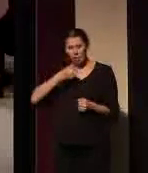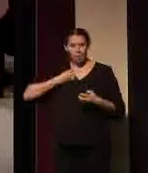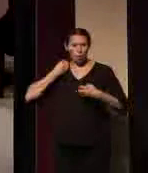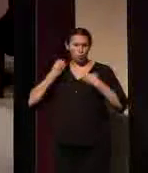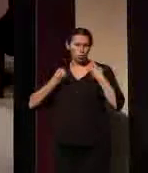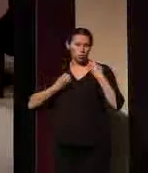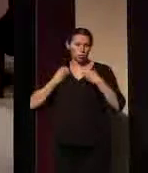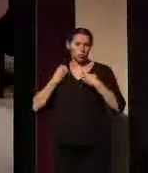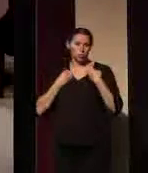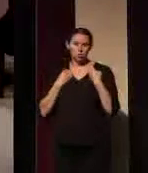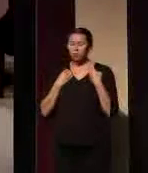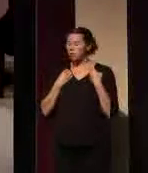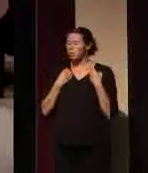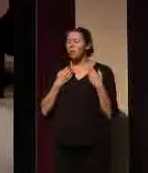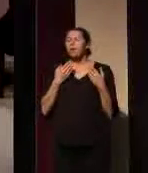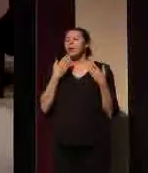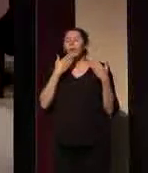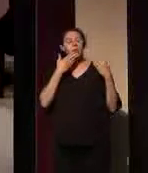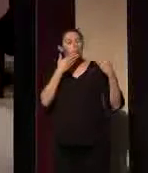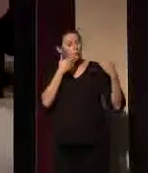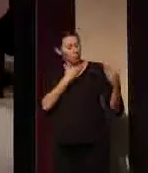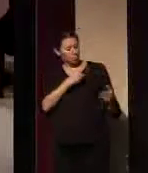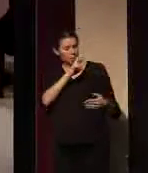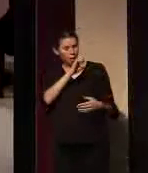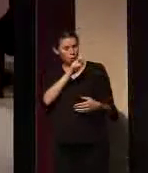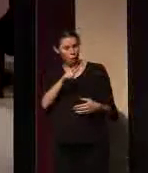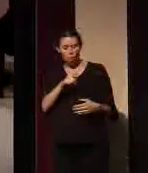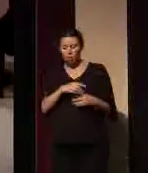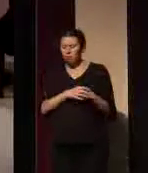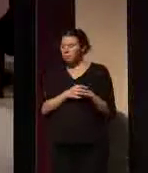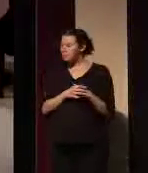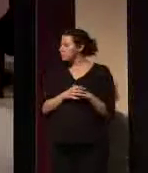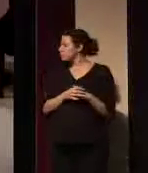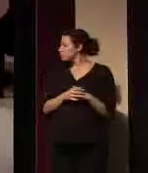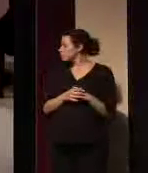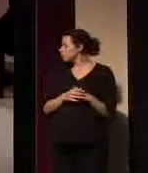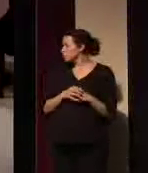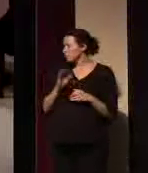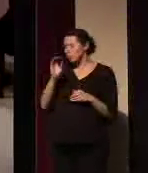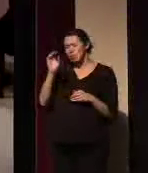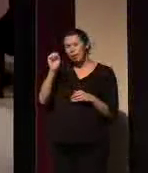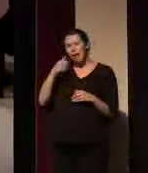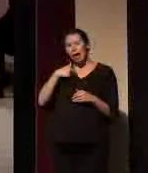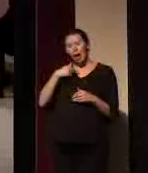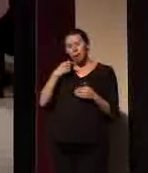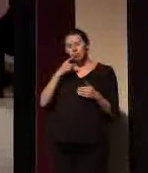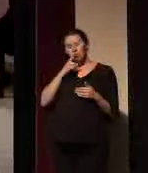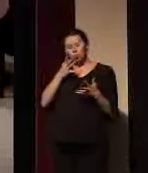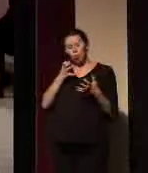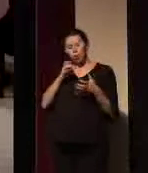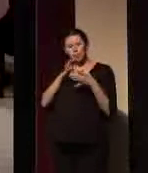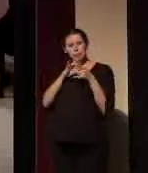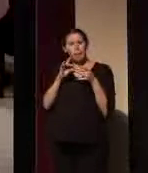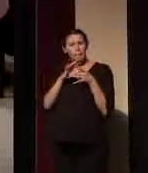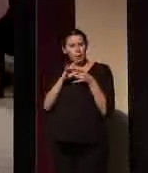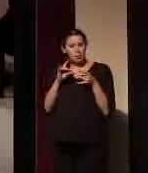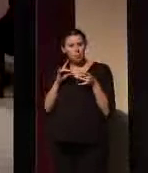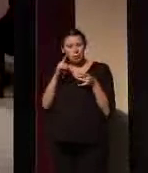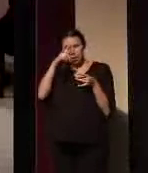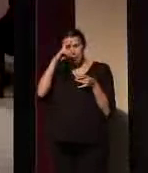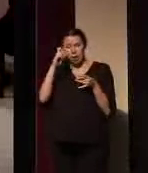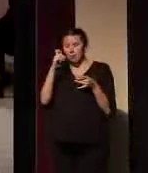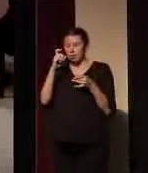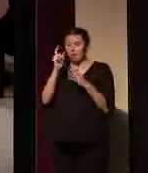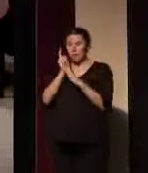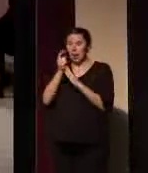I want to thank you, Raul, because you've given me some thoughts to really comment about that, because I was kind of stumped there for a minute.